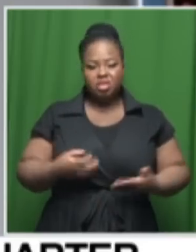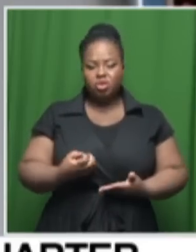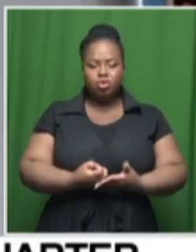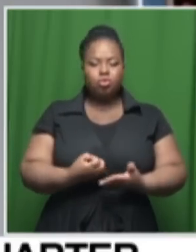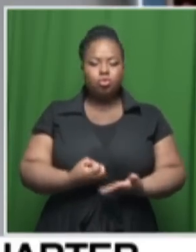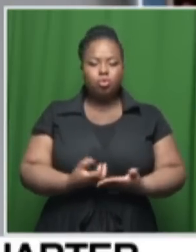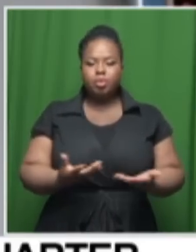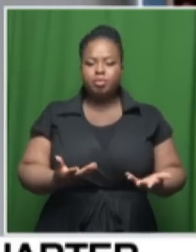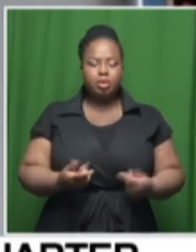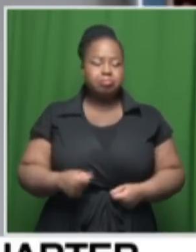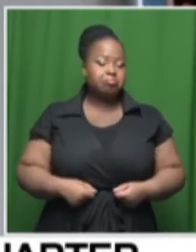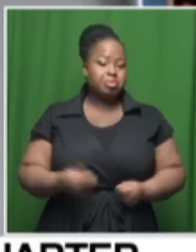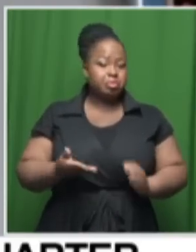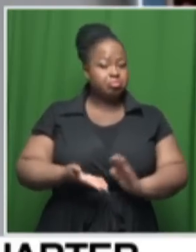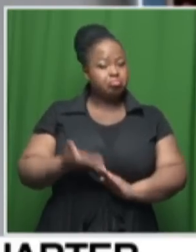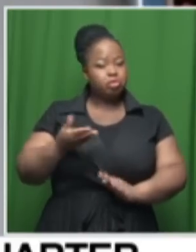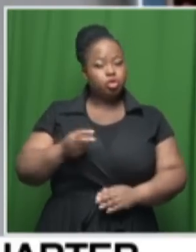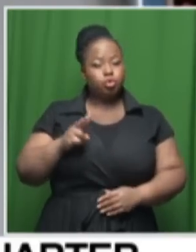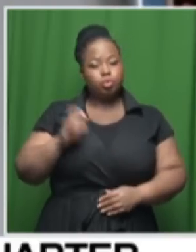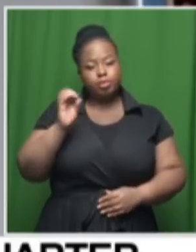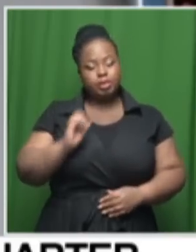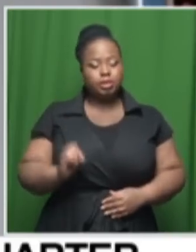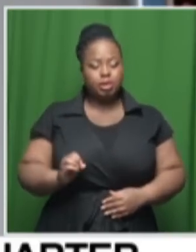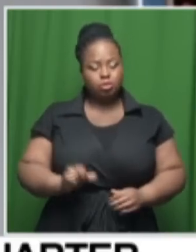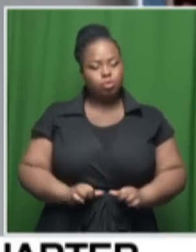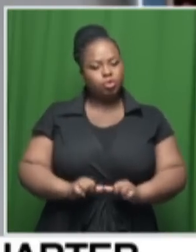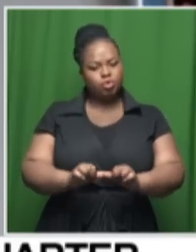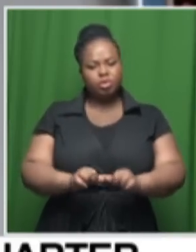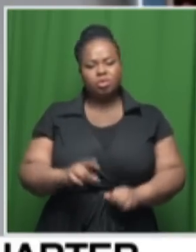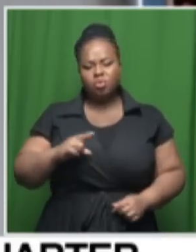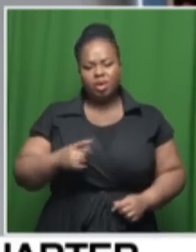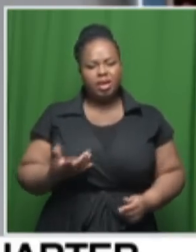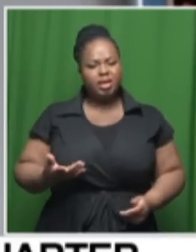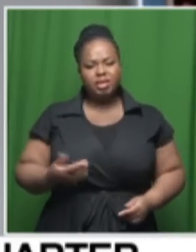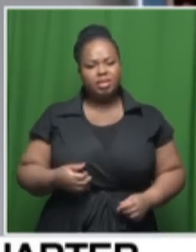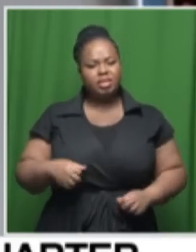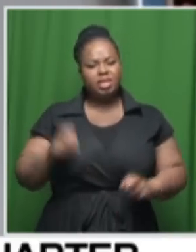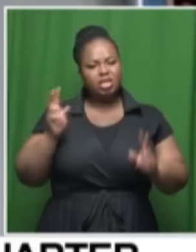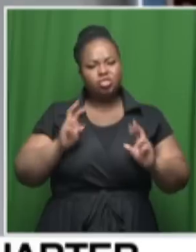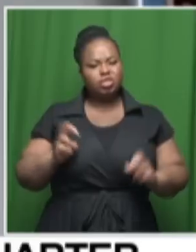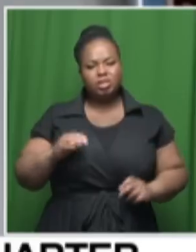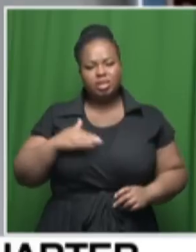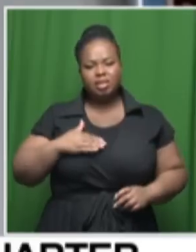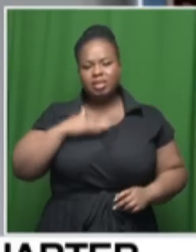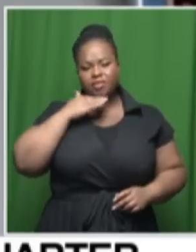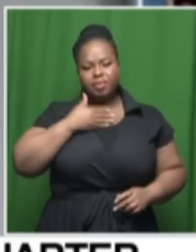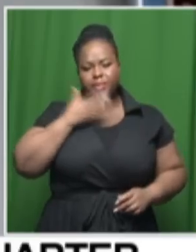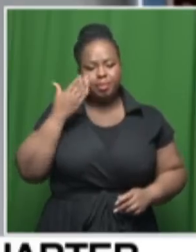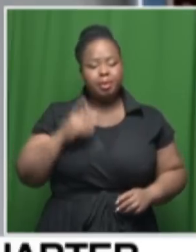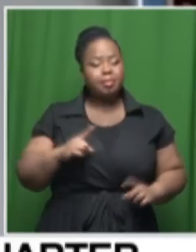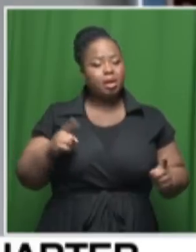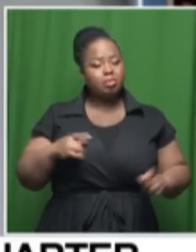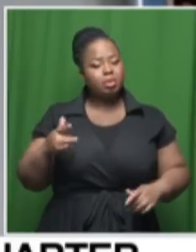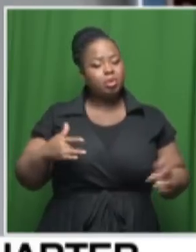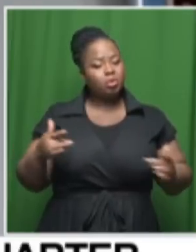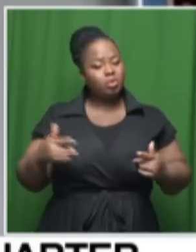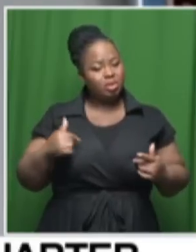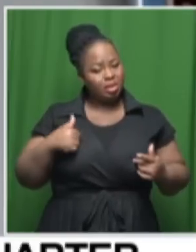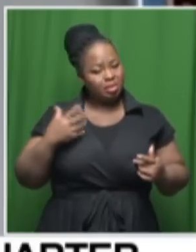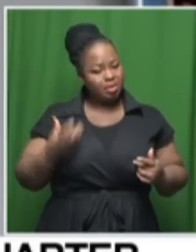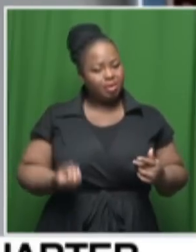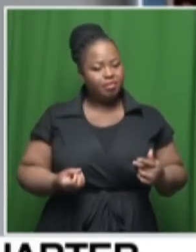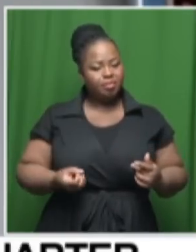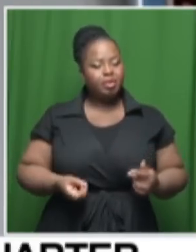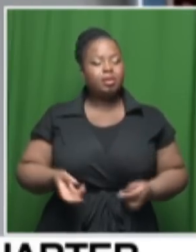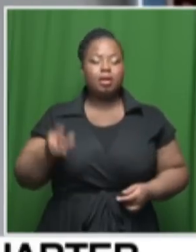faster than roughly about 2% continuously because we do not have enough electricity. And what really bothers me, and again, this has to do